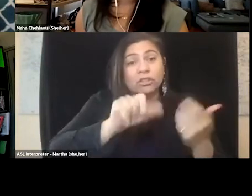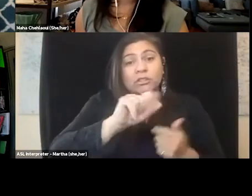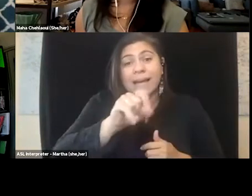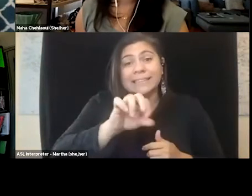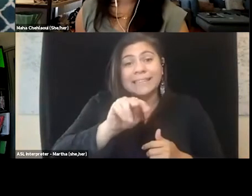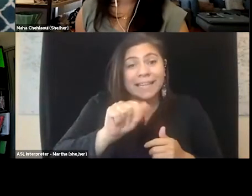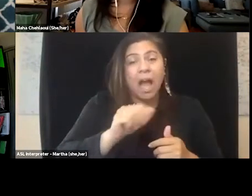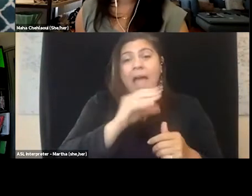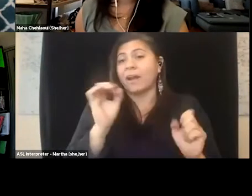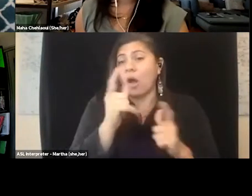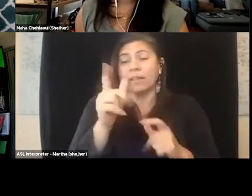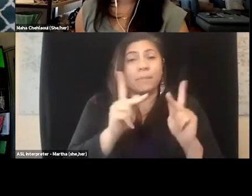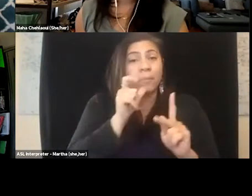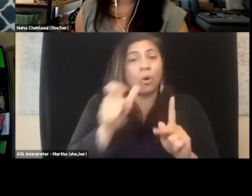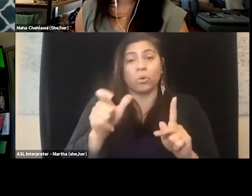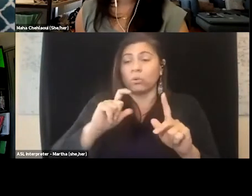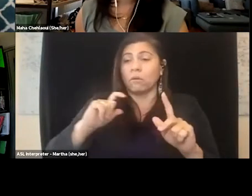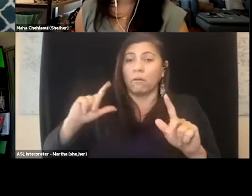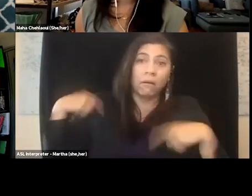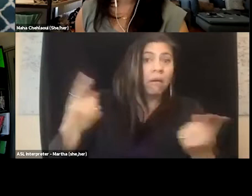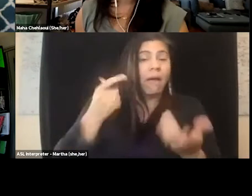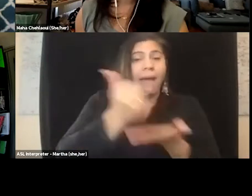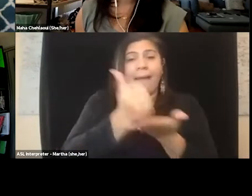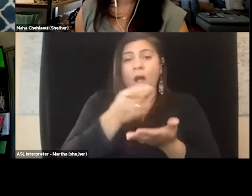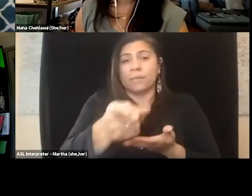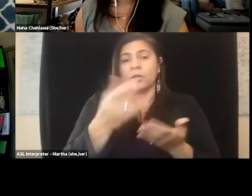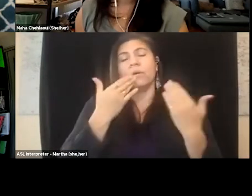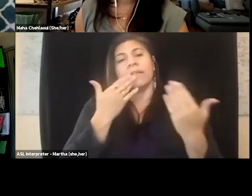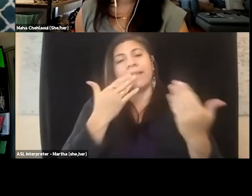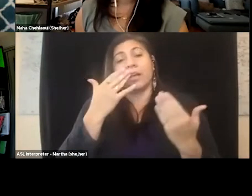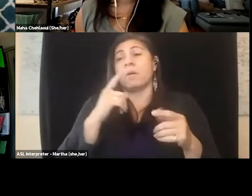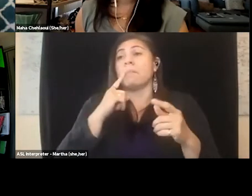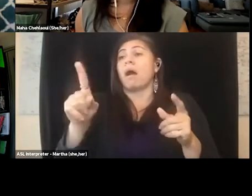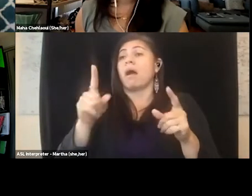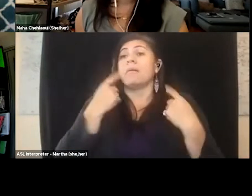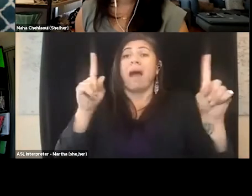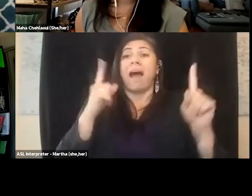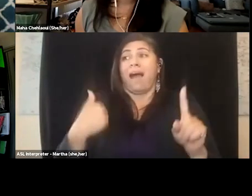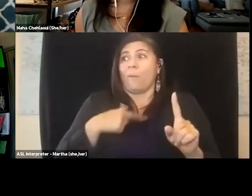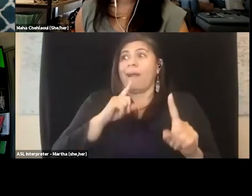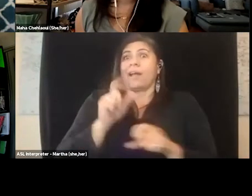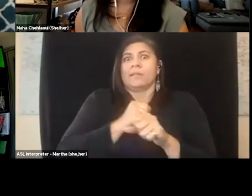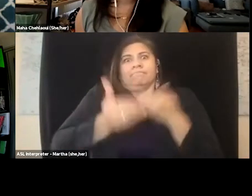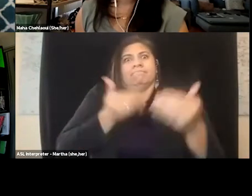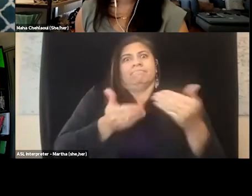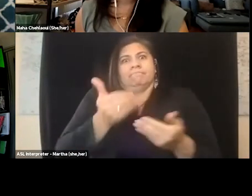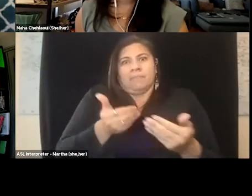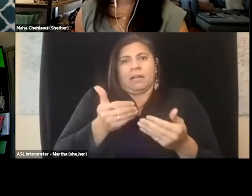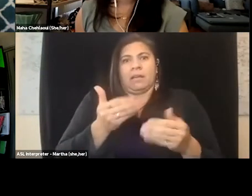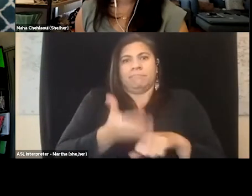people who helped with that. But we're moving the ball down the field, and we need to be